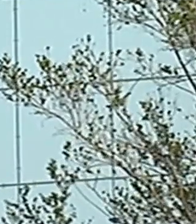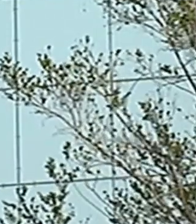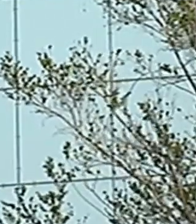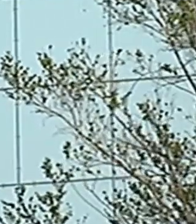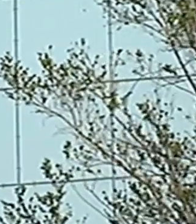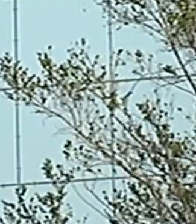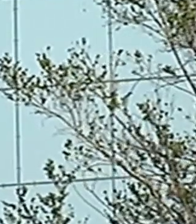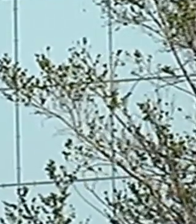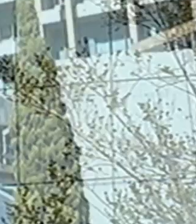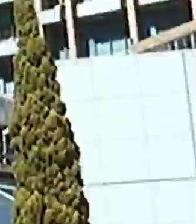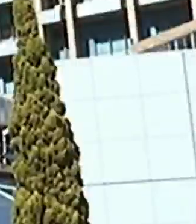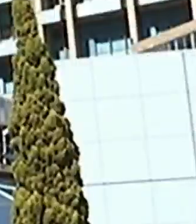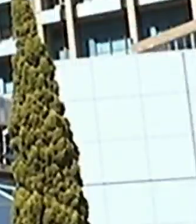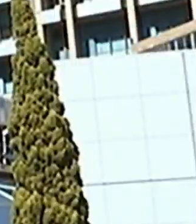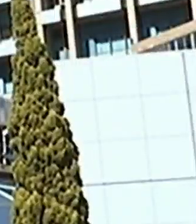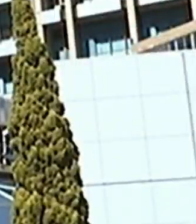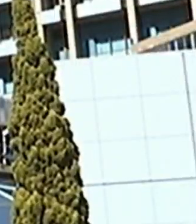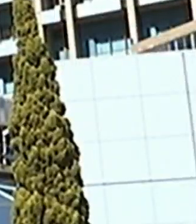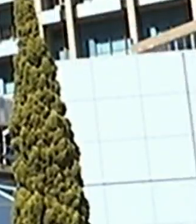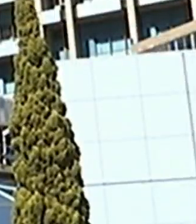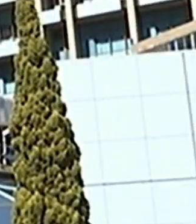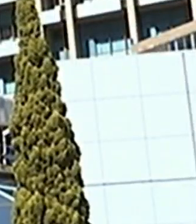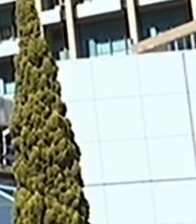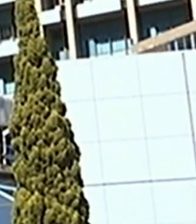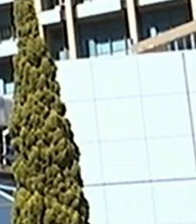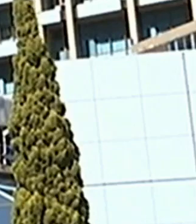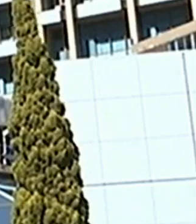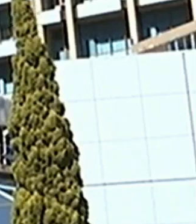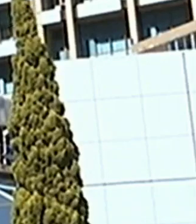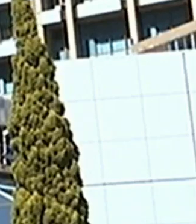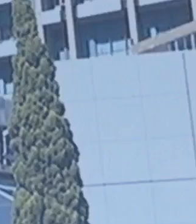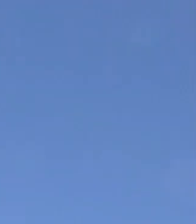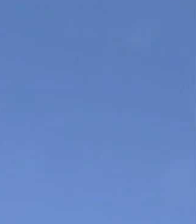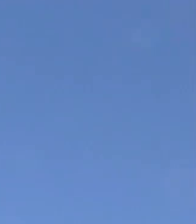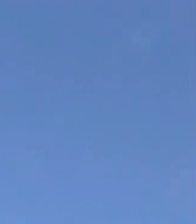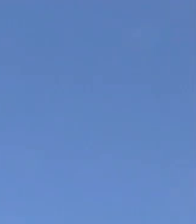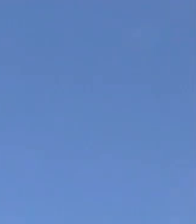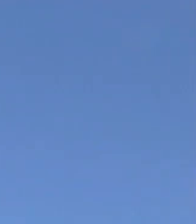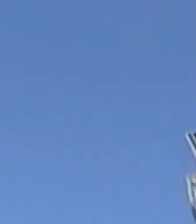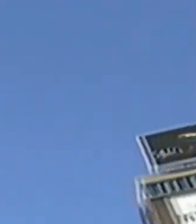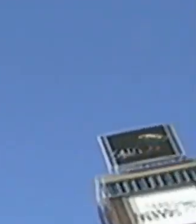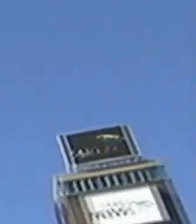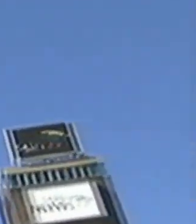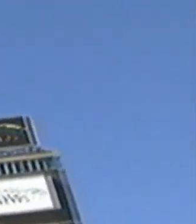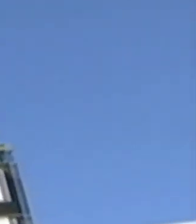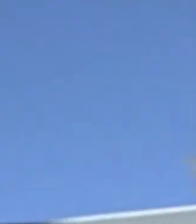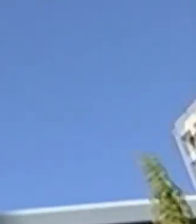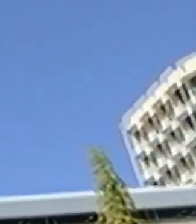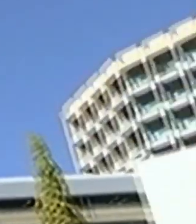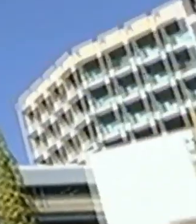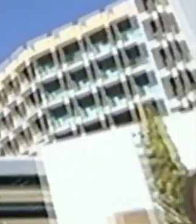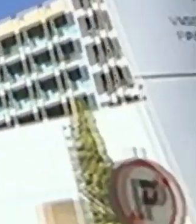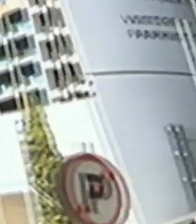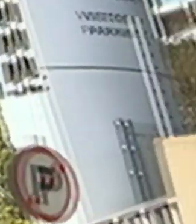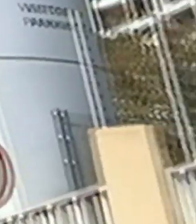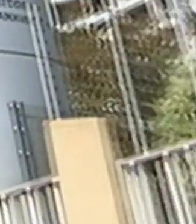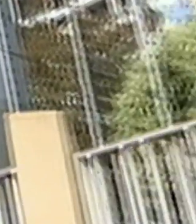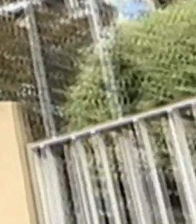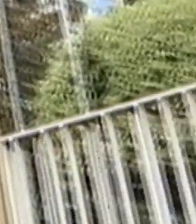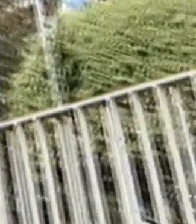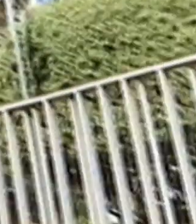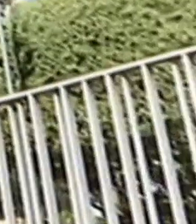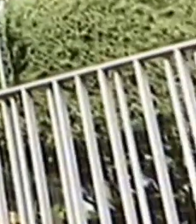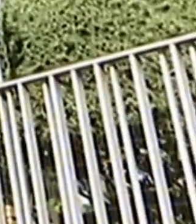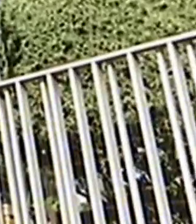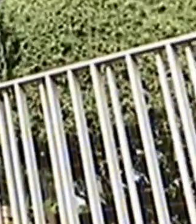o rile go ne ga tshwanelwa ke go samagana le merero e le mmalwa morago ga gore Mopresidente a amogele lenane la ba kopa